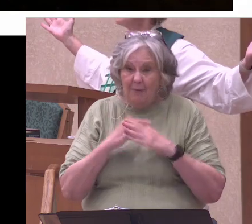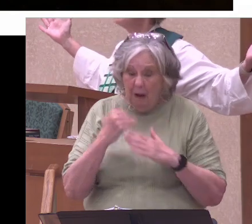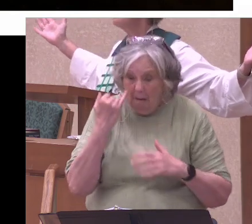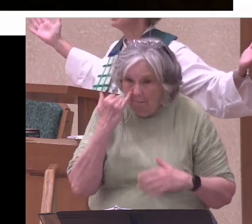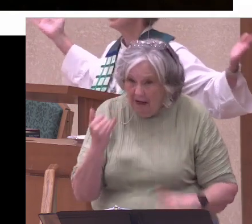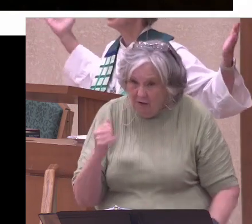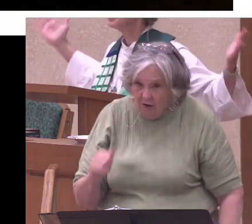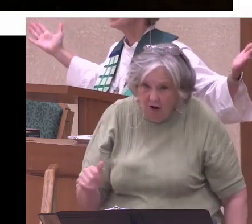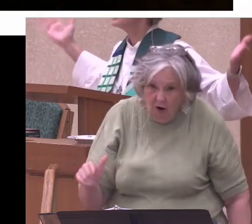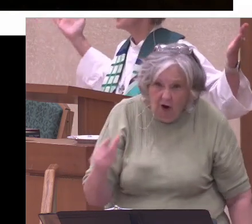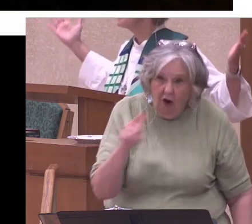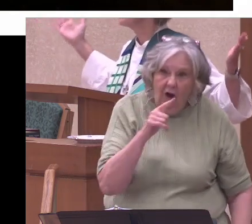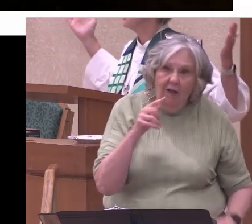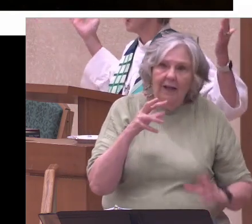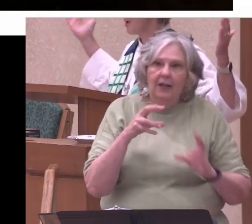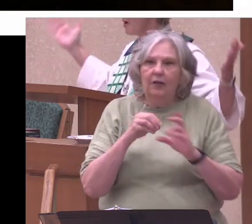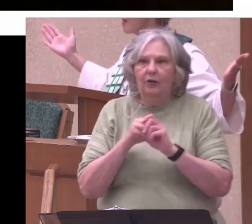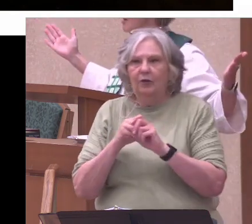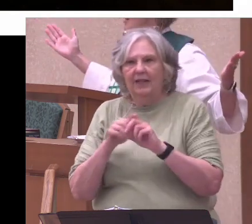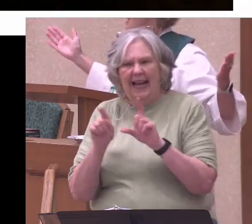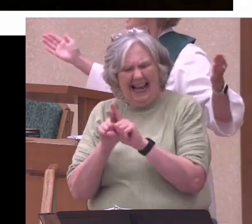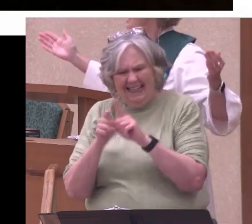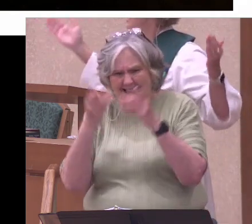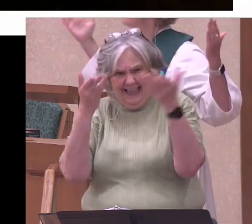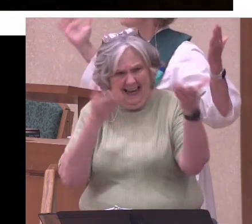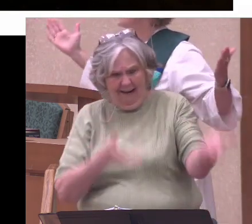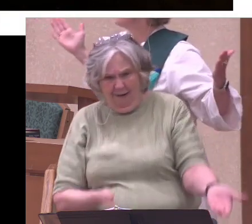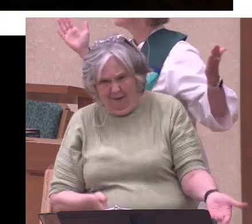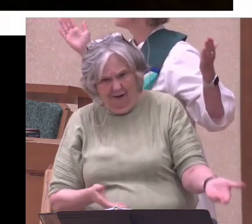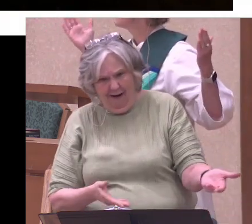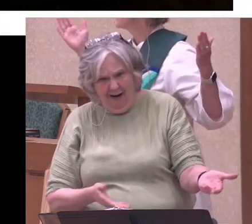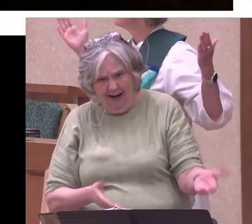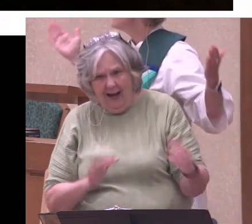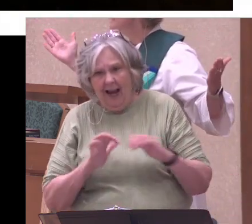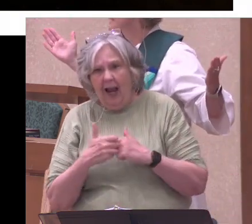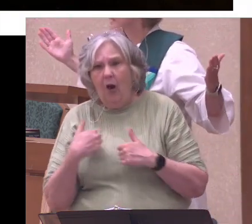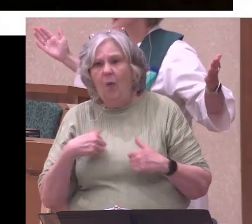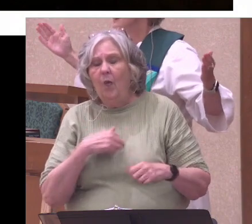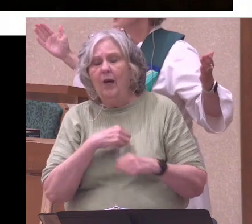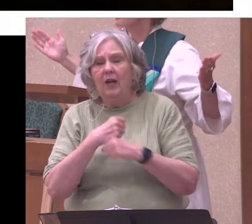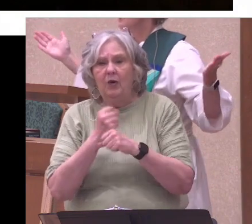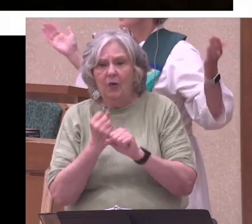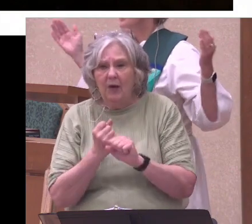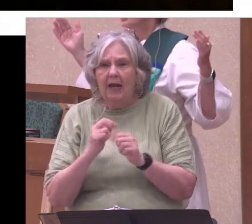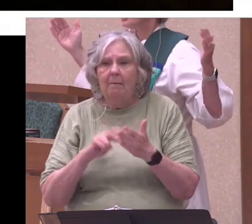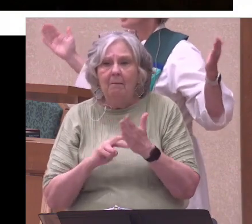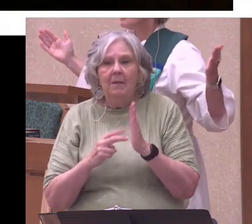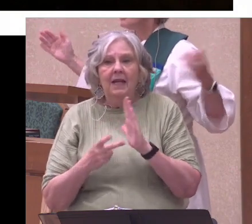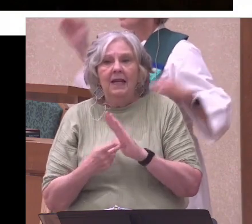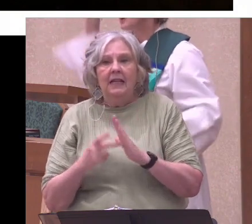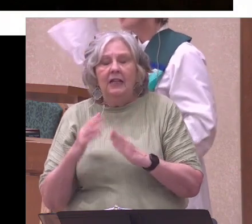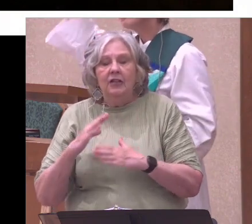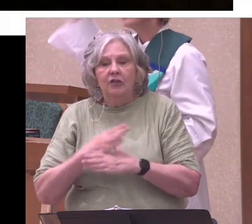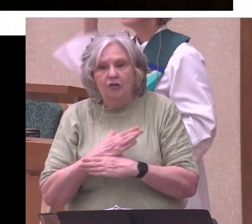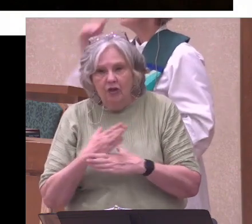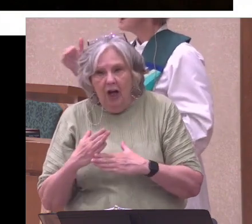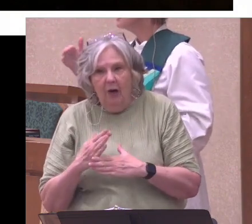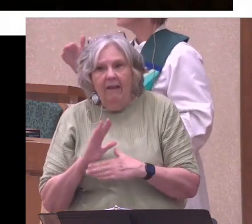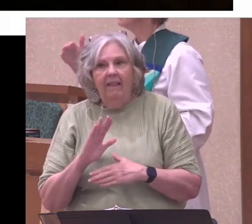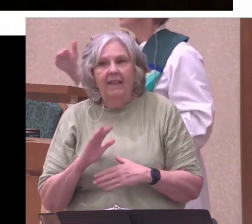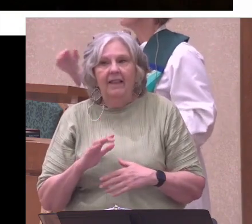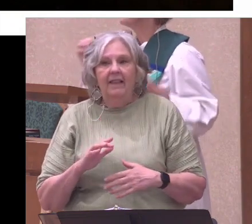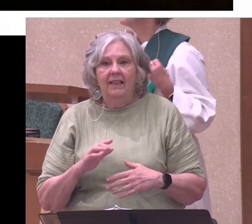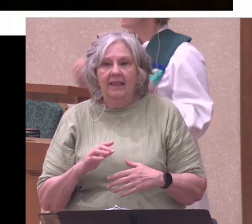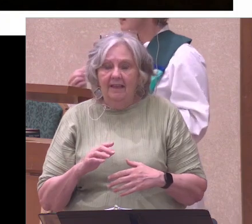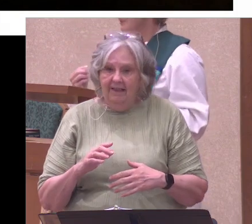is included just as they are. And the way we create meaning is by sharing in the ups and the downs